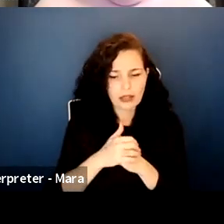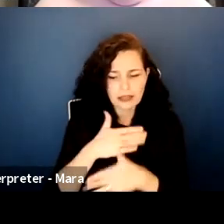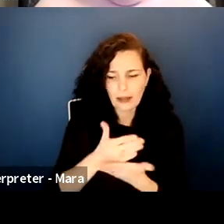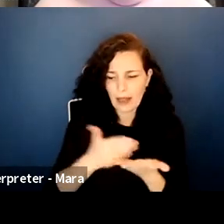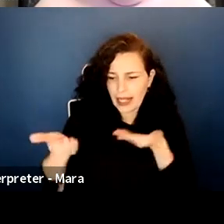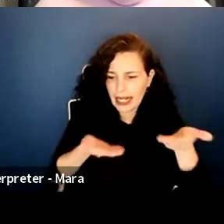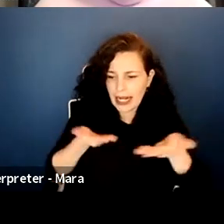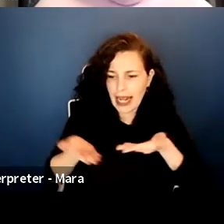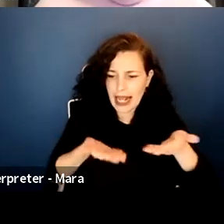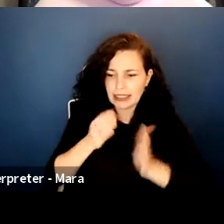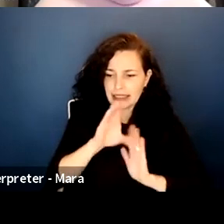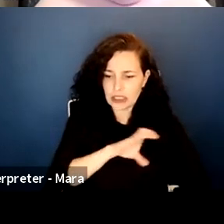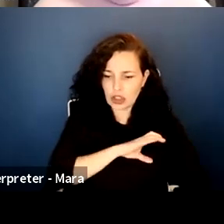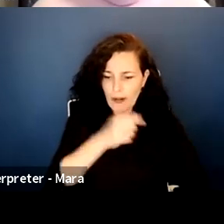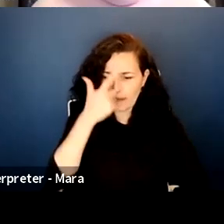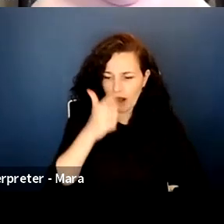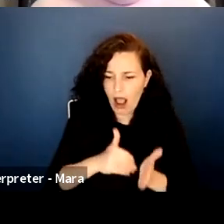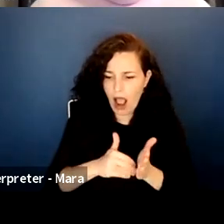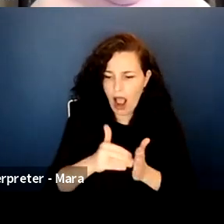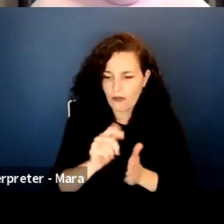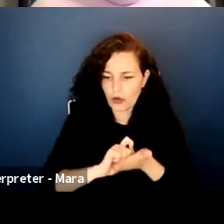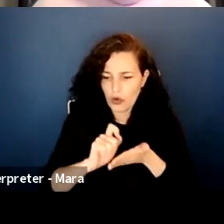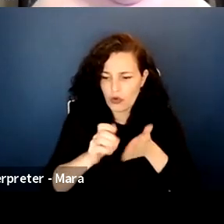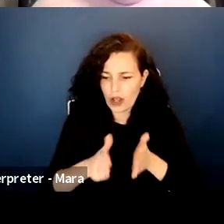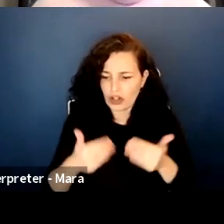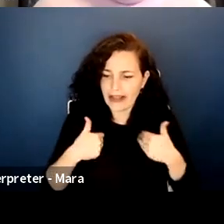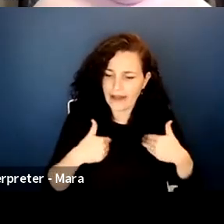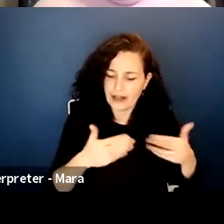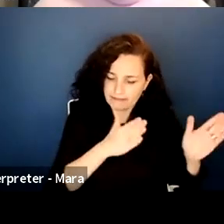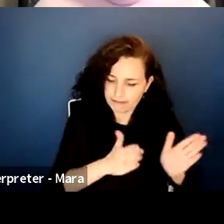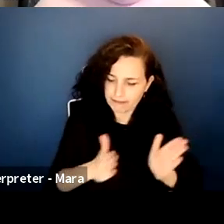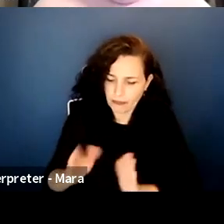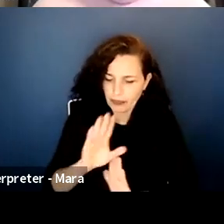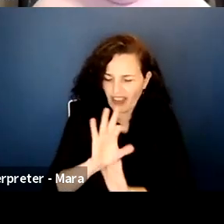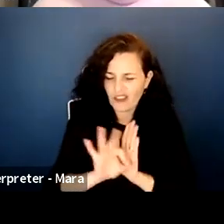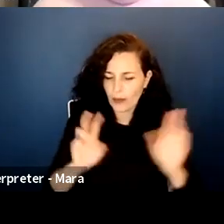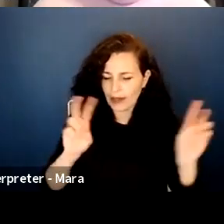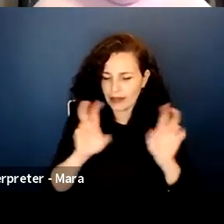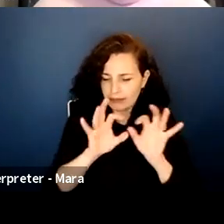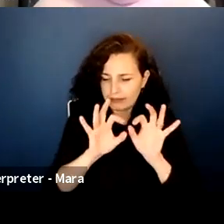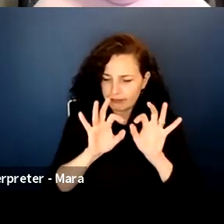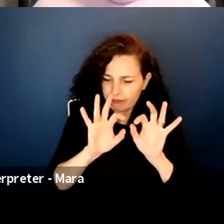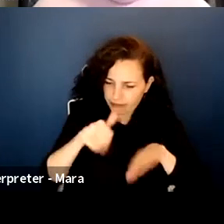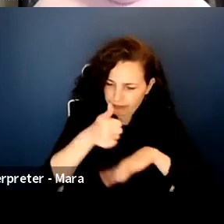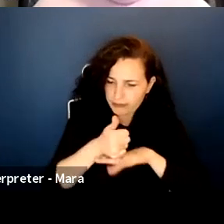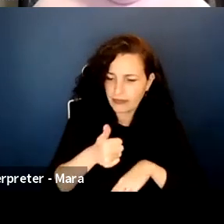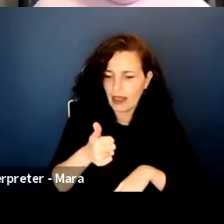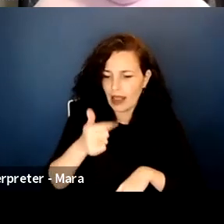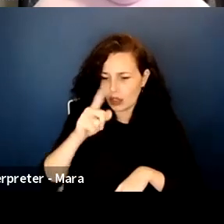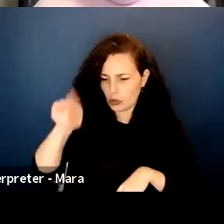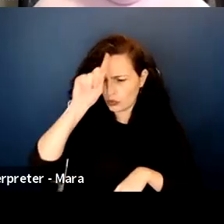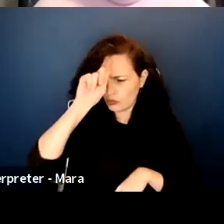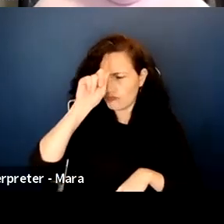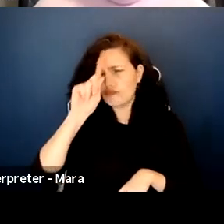because very often writers write in a formula, and it'll give you some idea of perhaps what